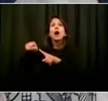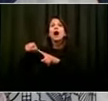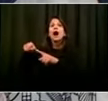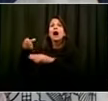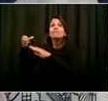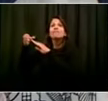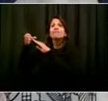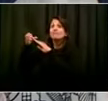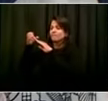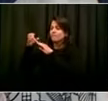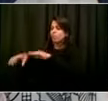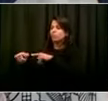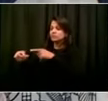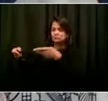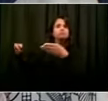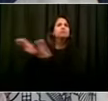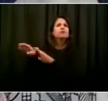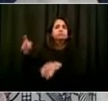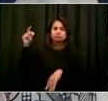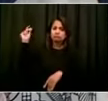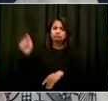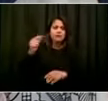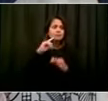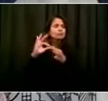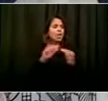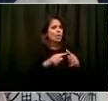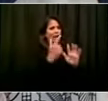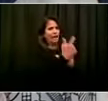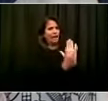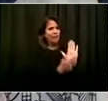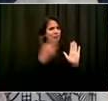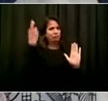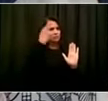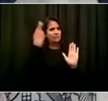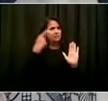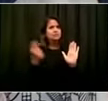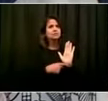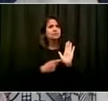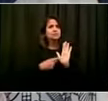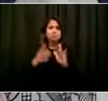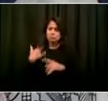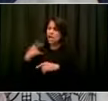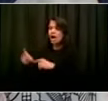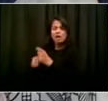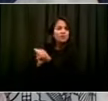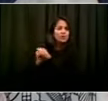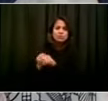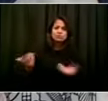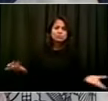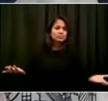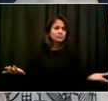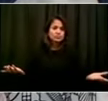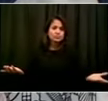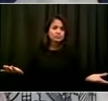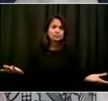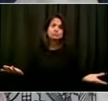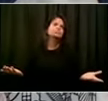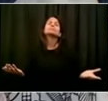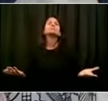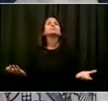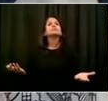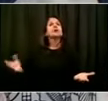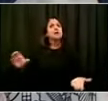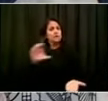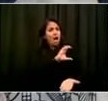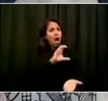business. And our officials were out looking for those standards and did not find very many situations where that was